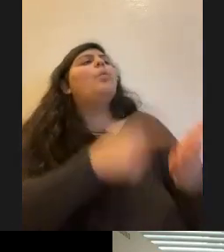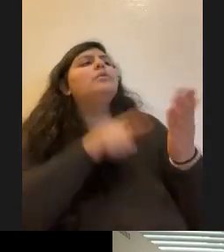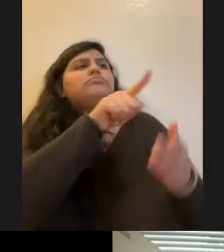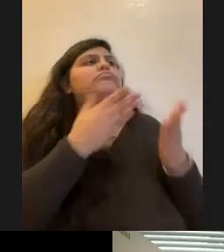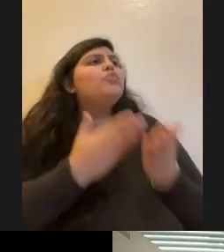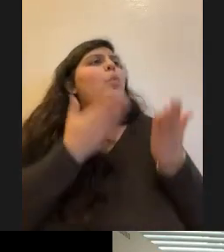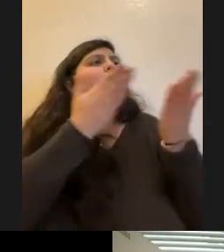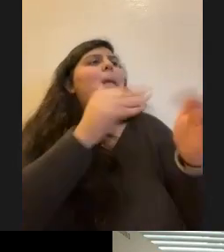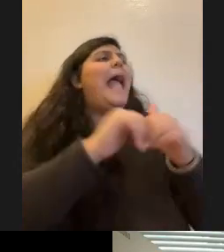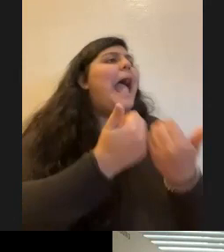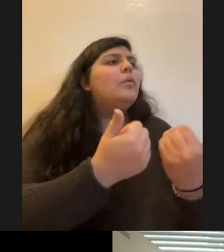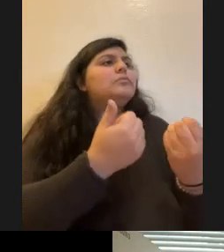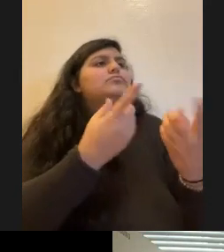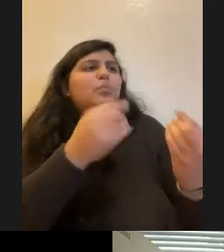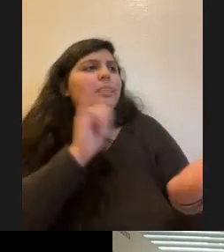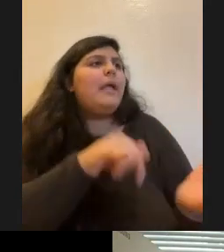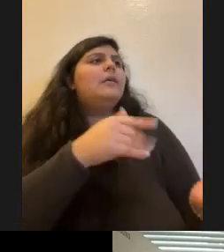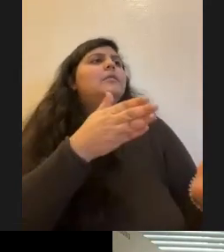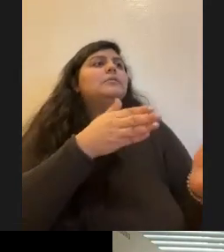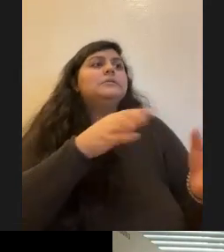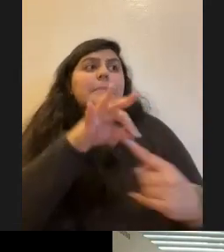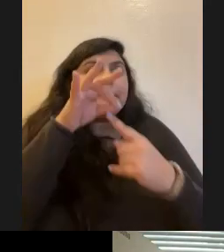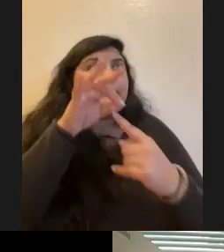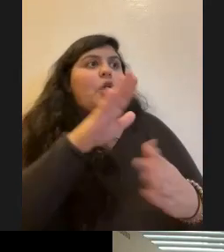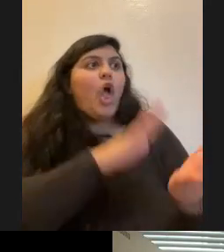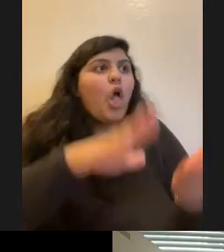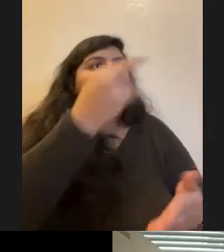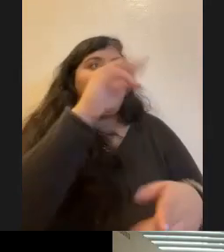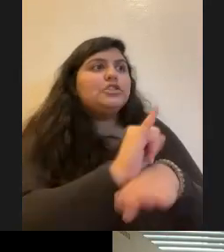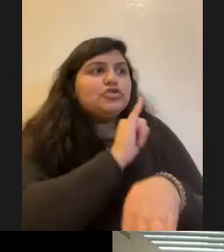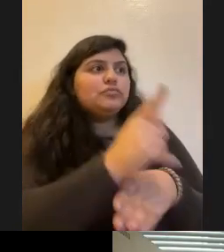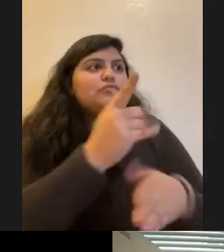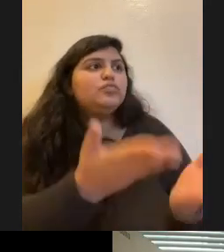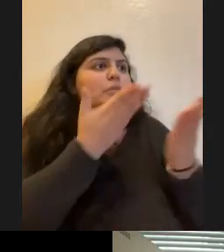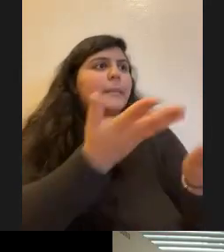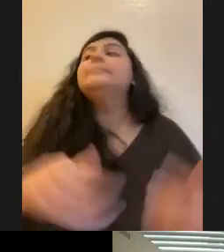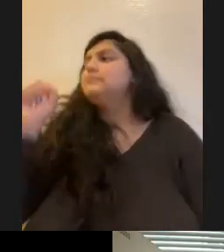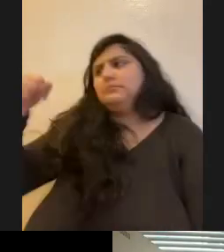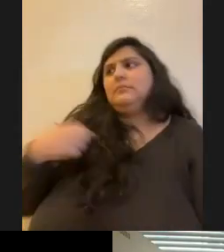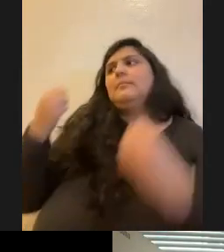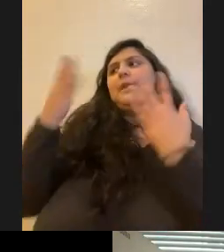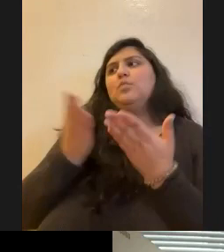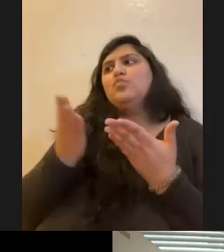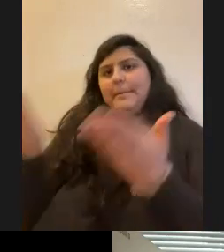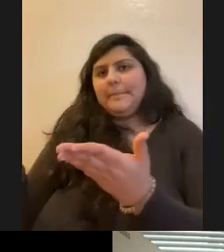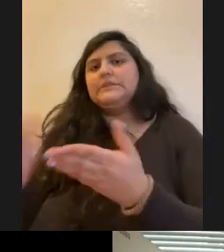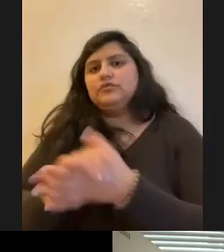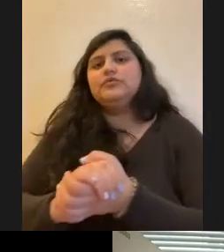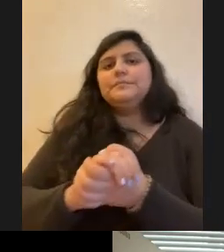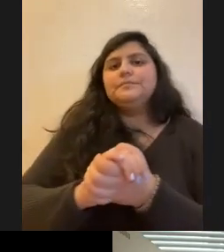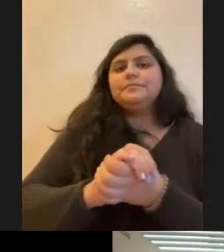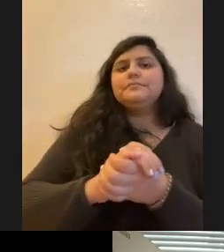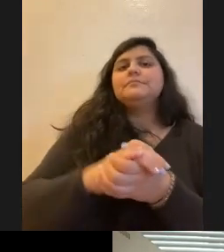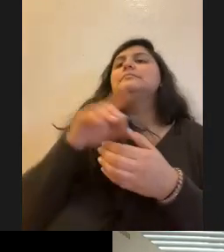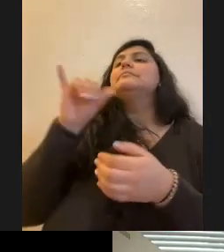specific college or internship that you would recommend? Yeah, I have lots of recommendations, especially if you're near end of